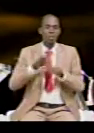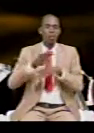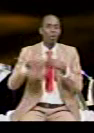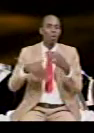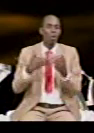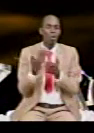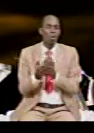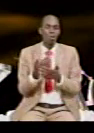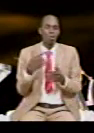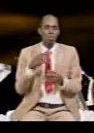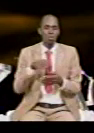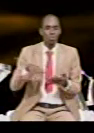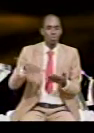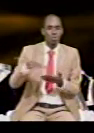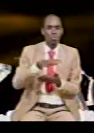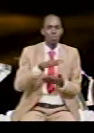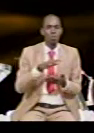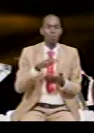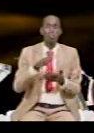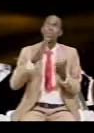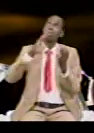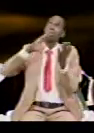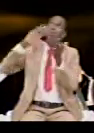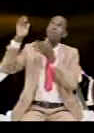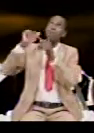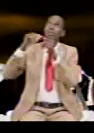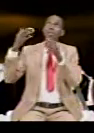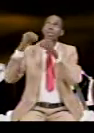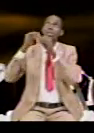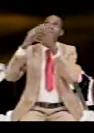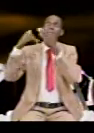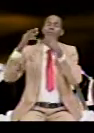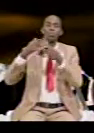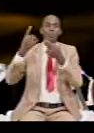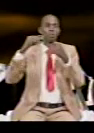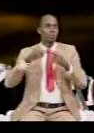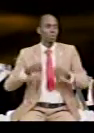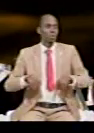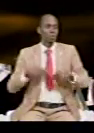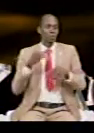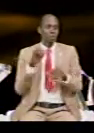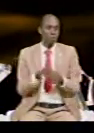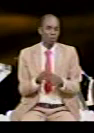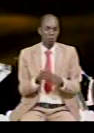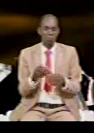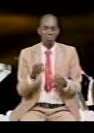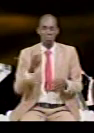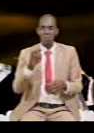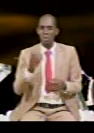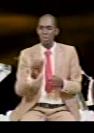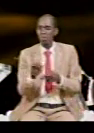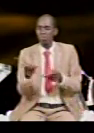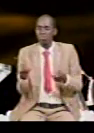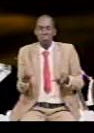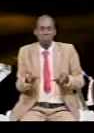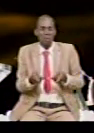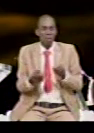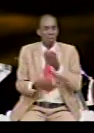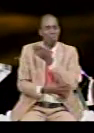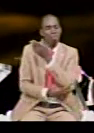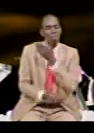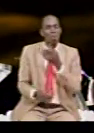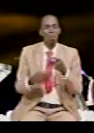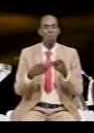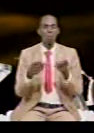a manger. It's a serious business. God meant business. It's something very more